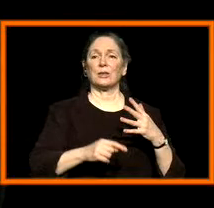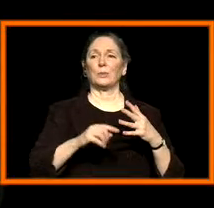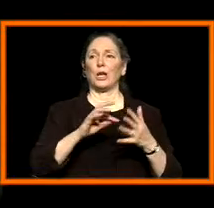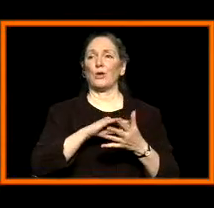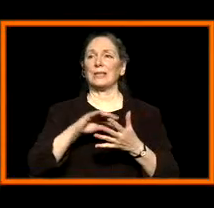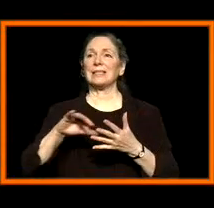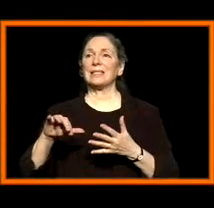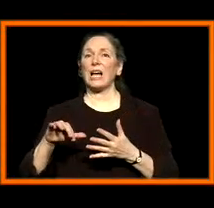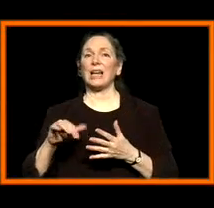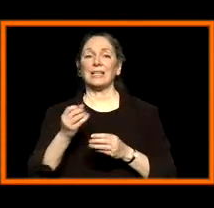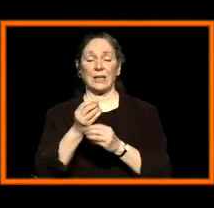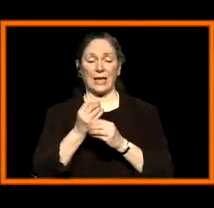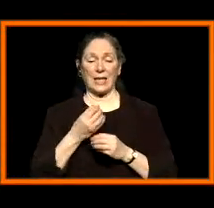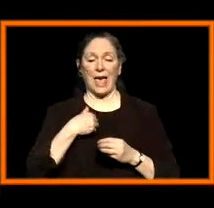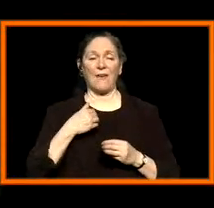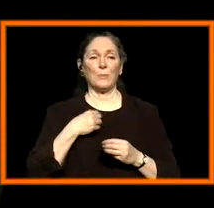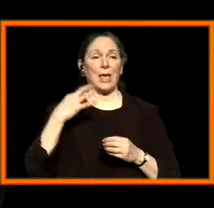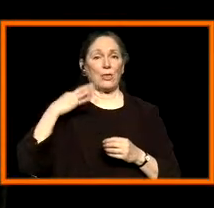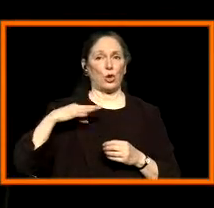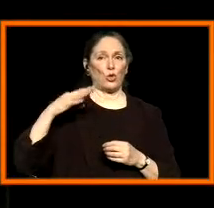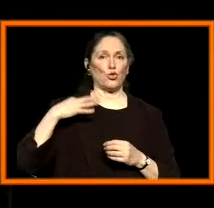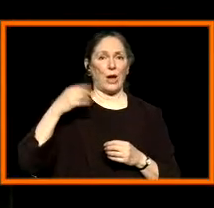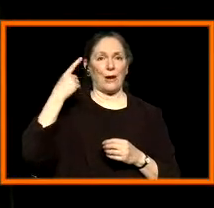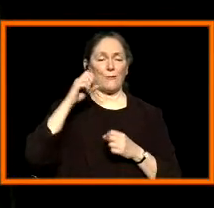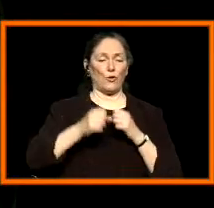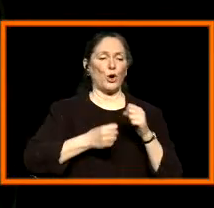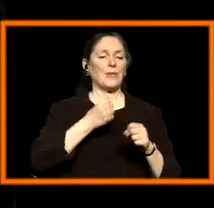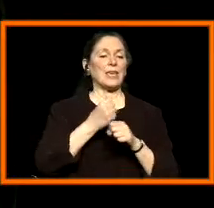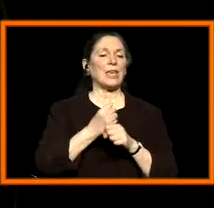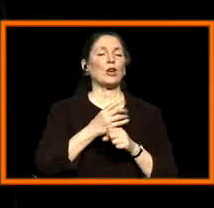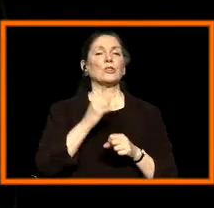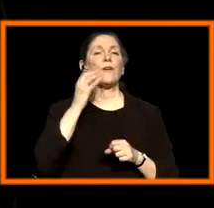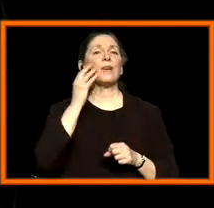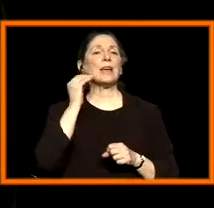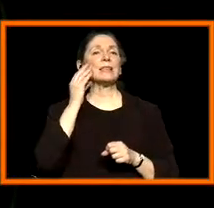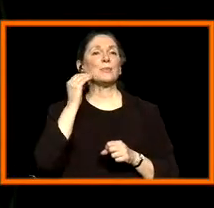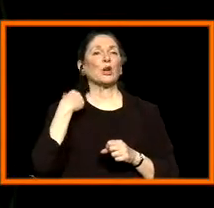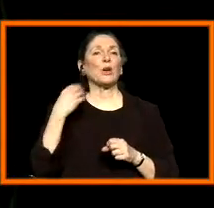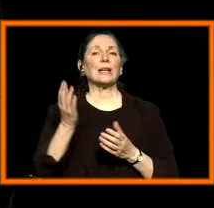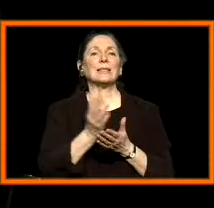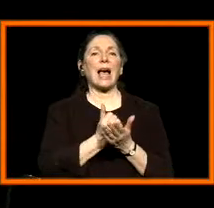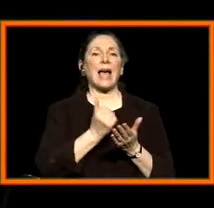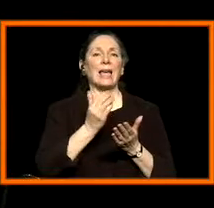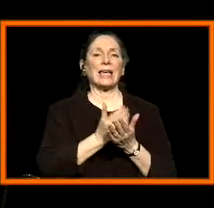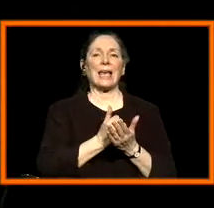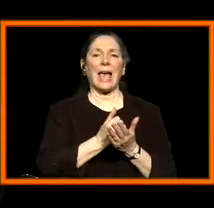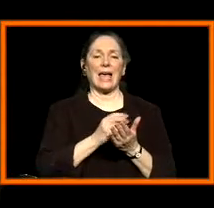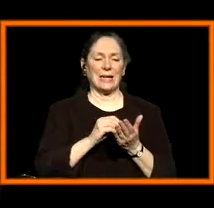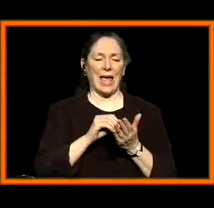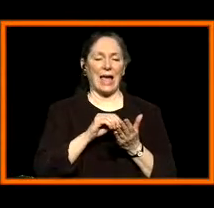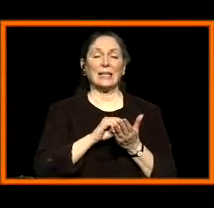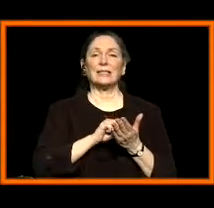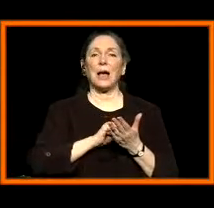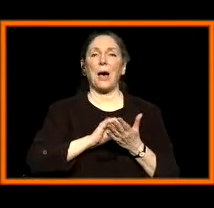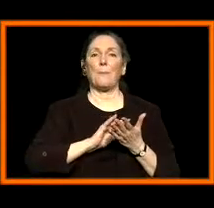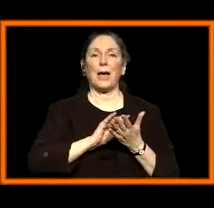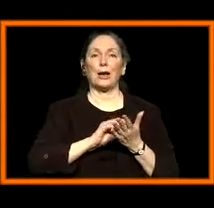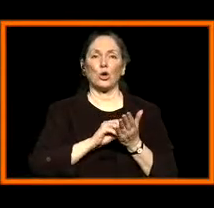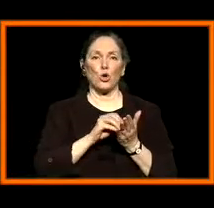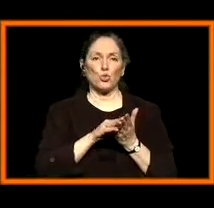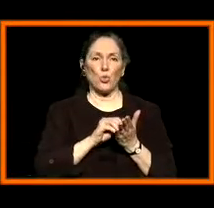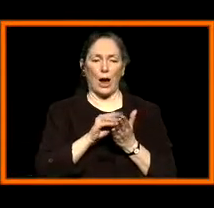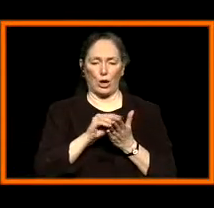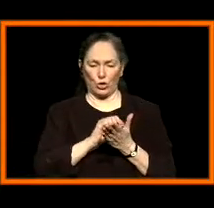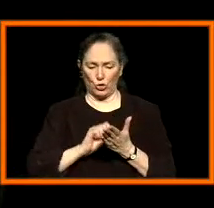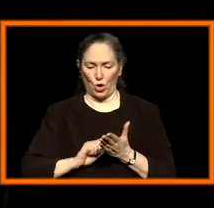studies, which gave me the credit for the years of experience I gained as a medical records coder. I